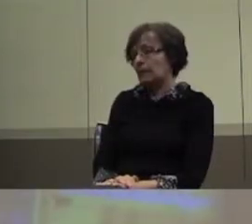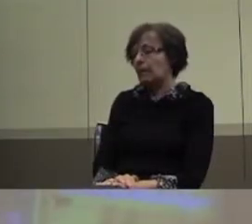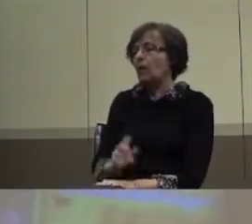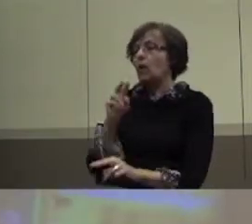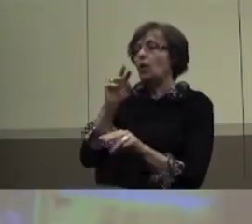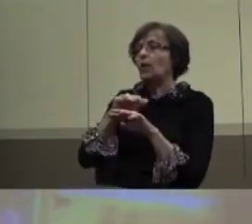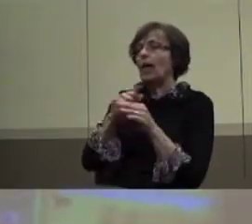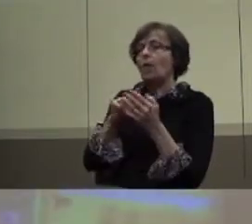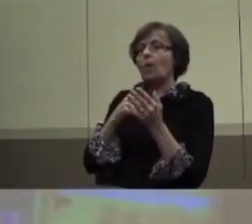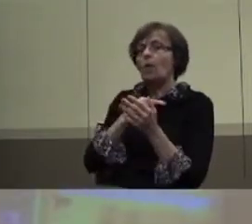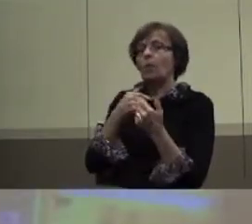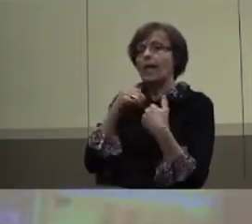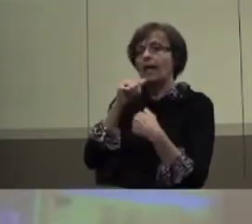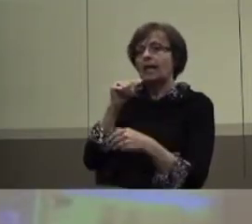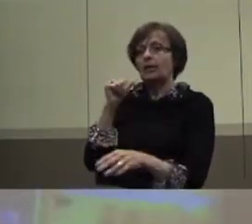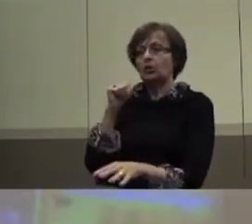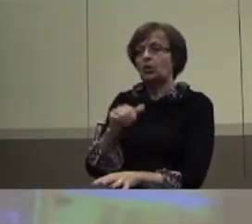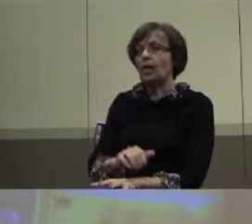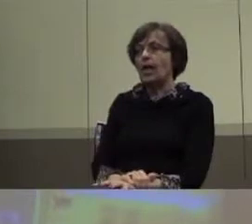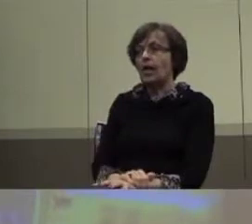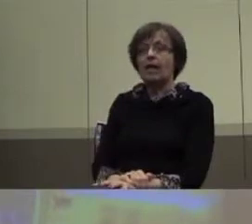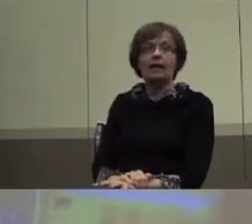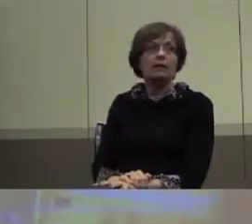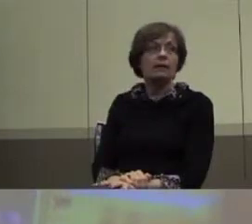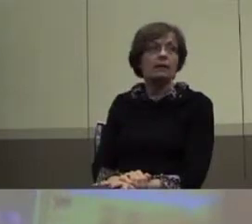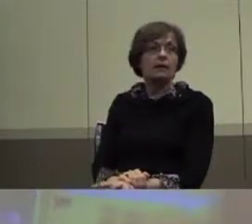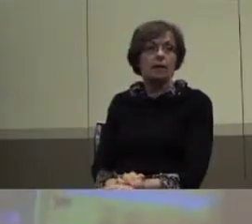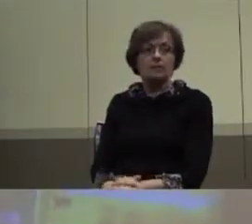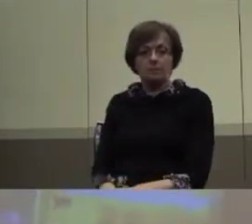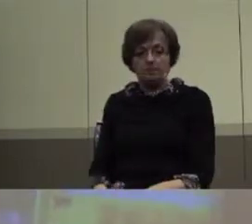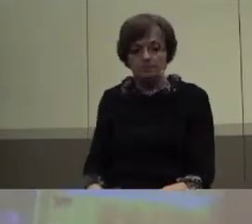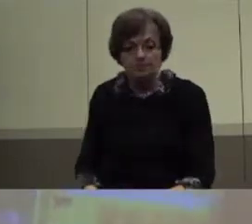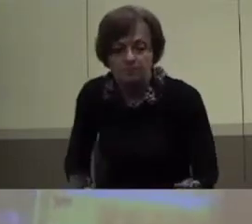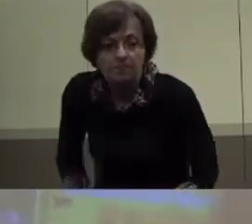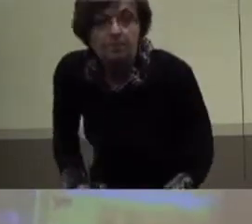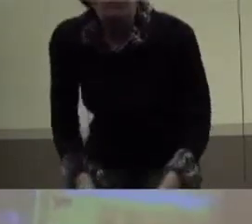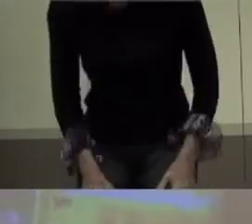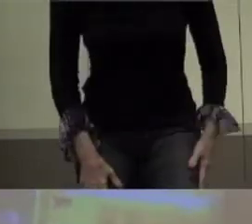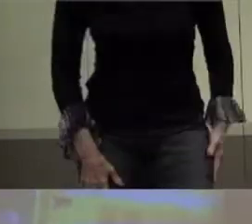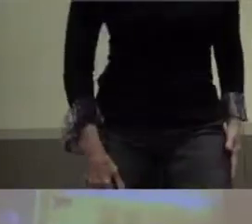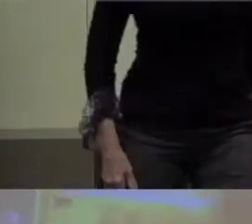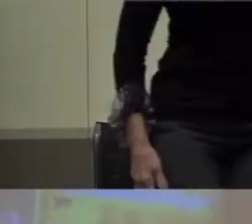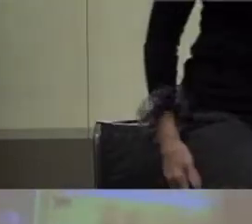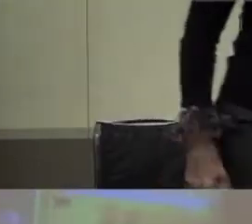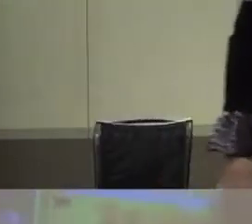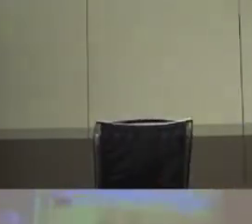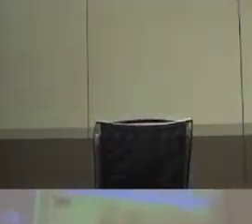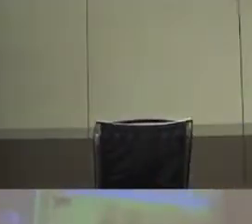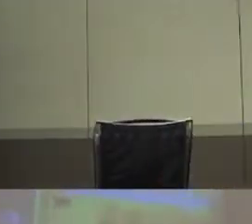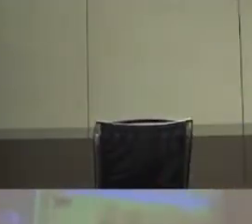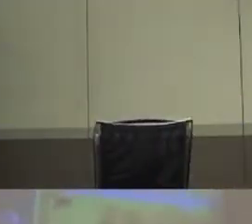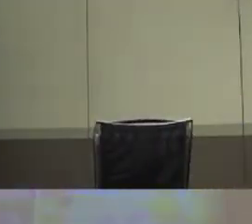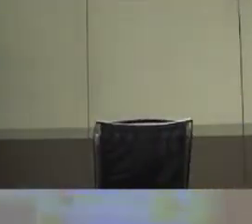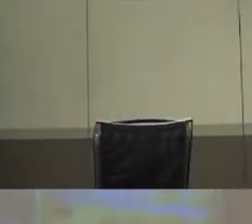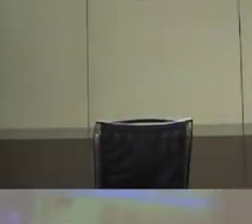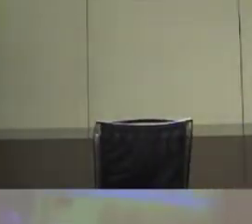of what month? 6th of what month? What month is this, Matt?